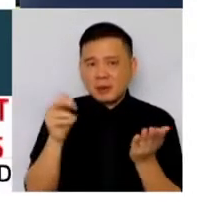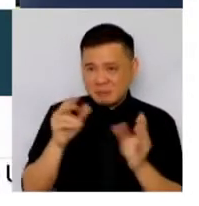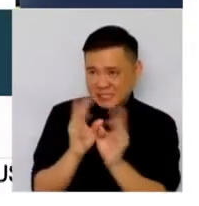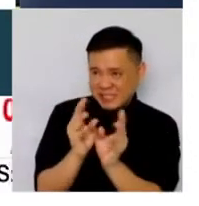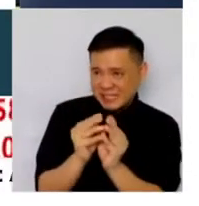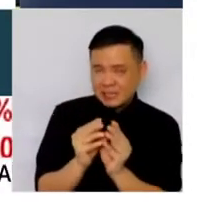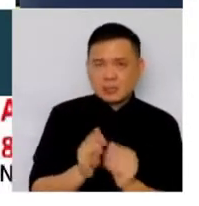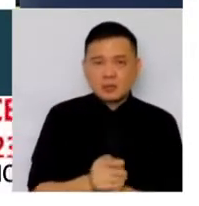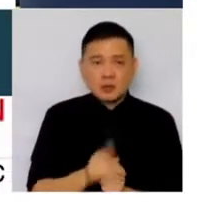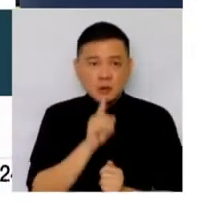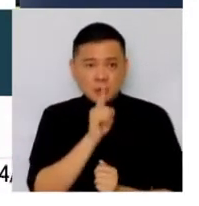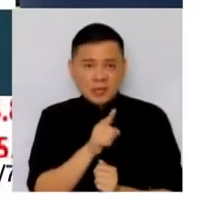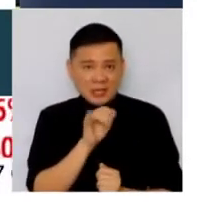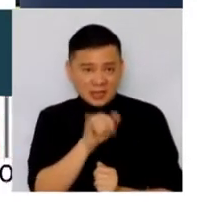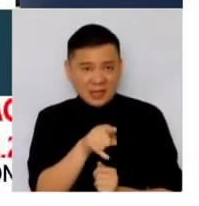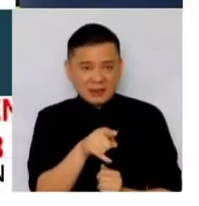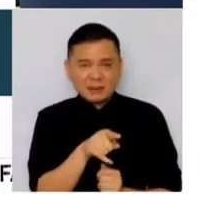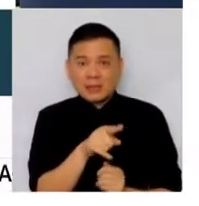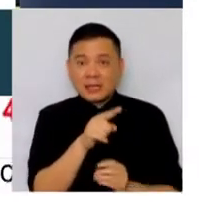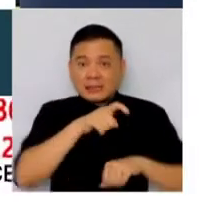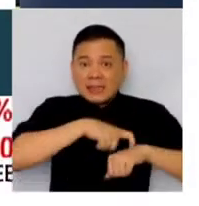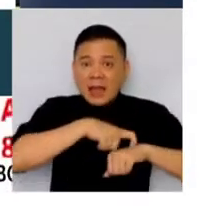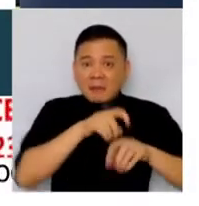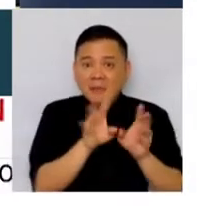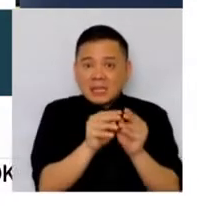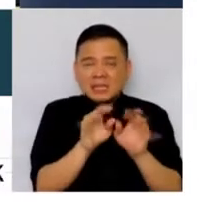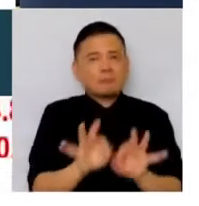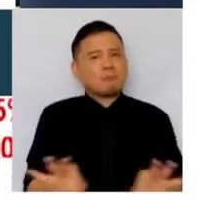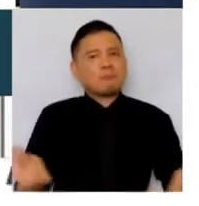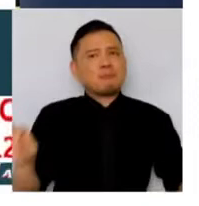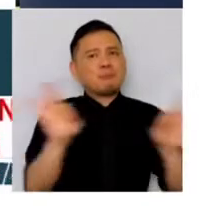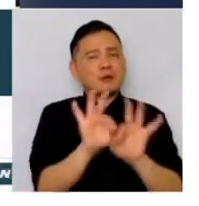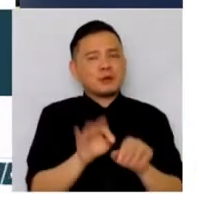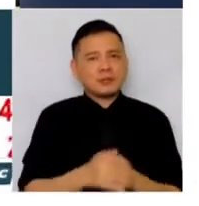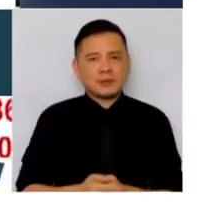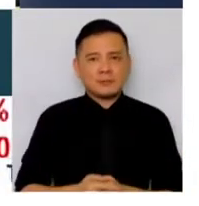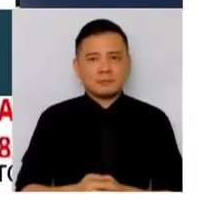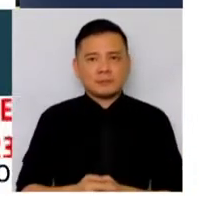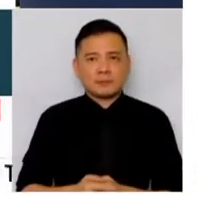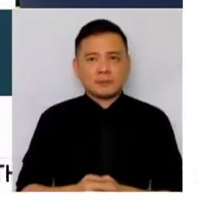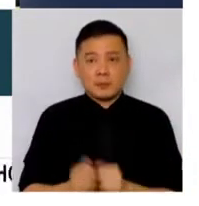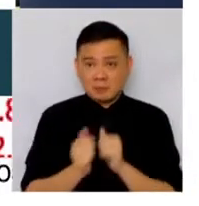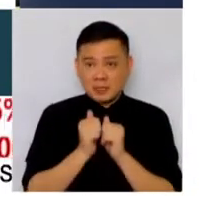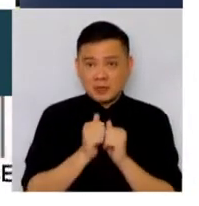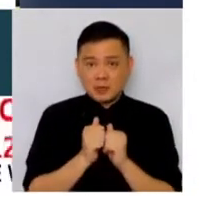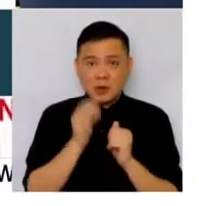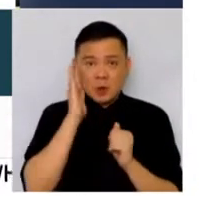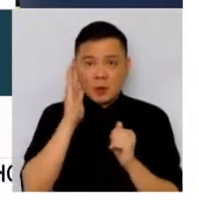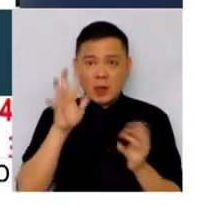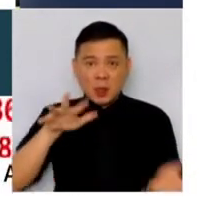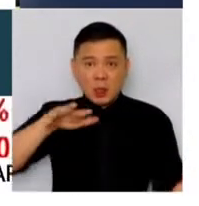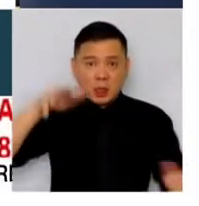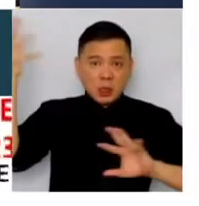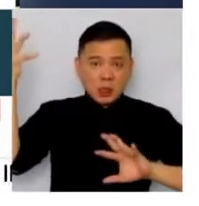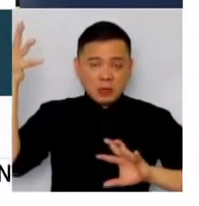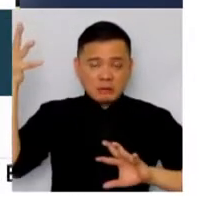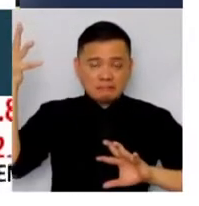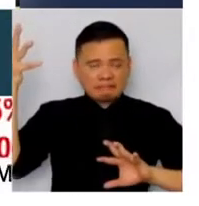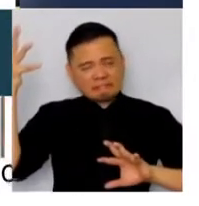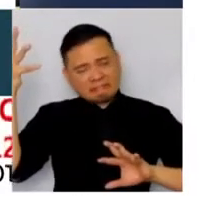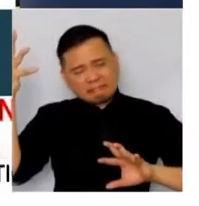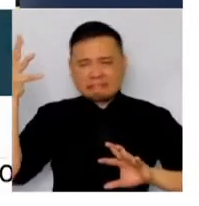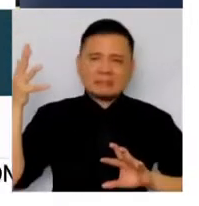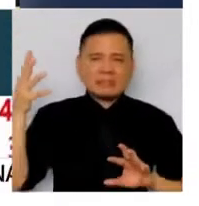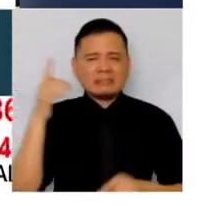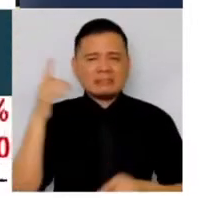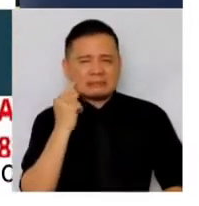things because they matter. And so to your question, is it going to escalate to something which we all fear? I doubt very much.